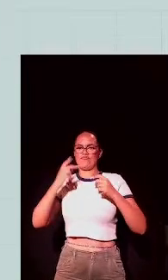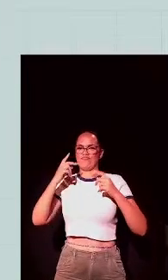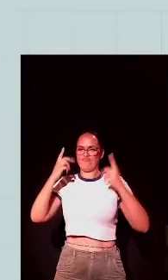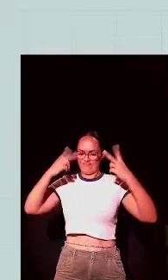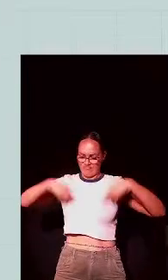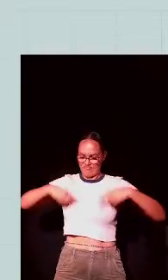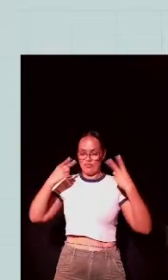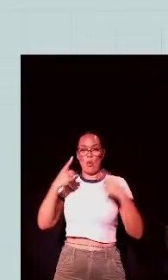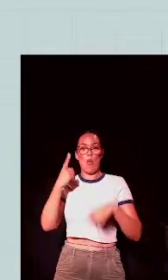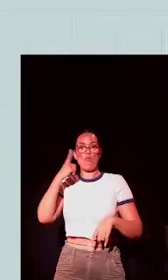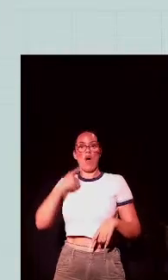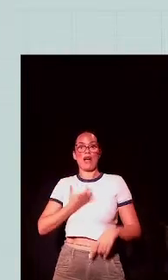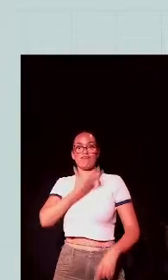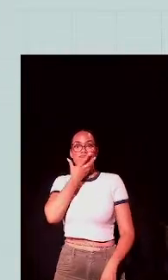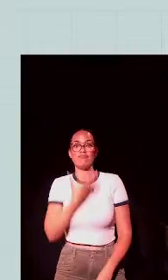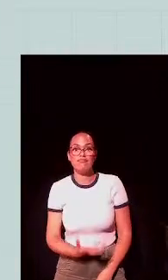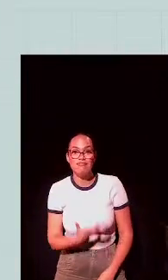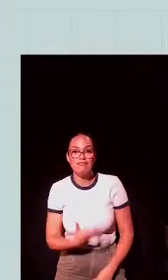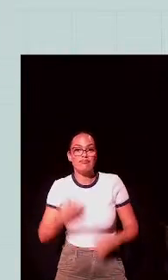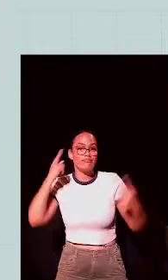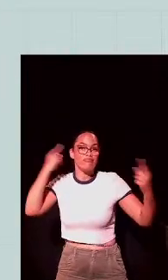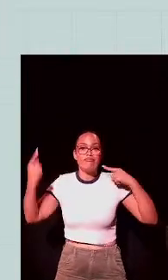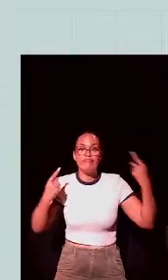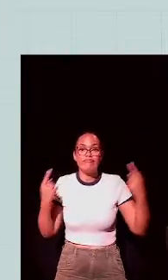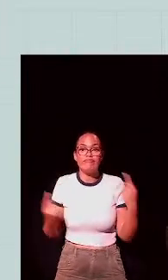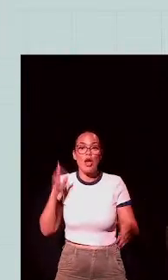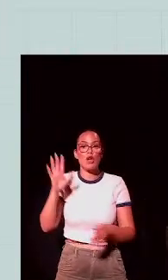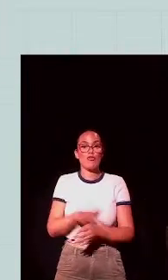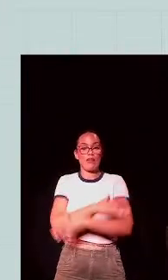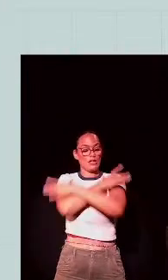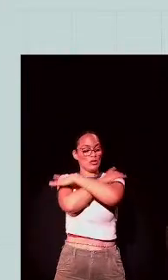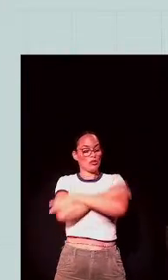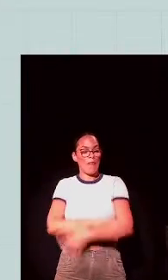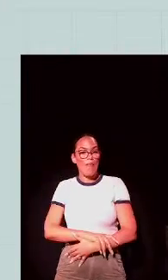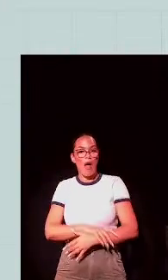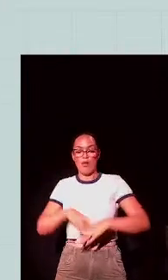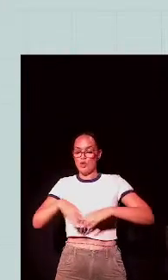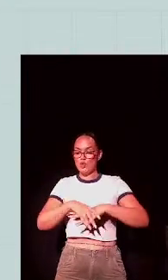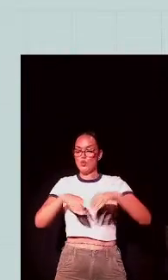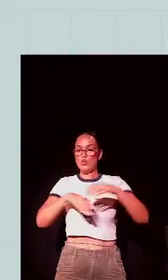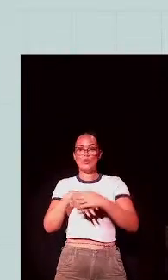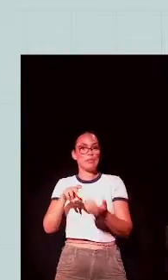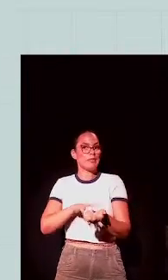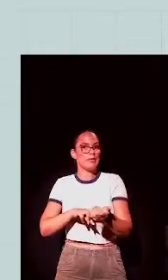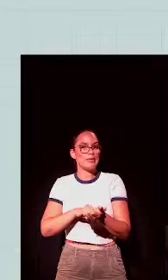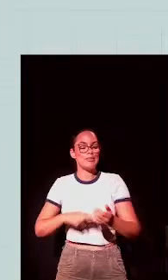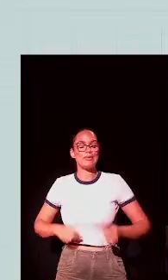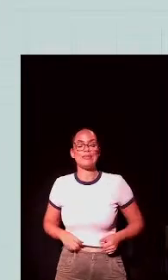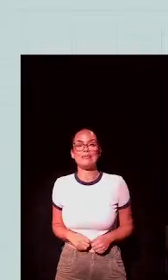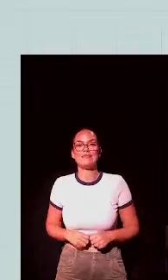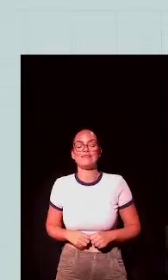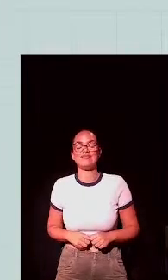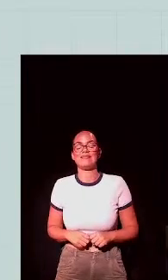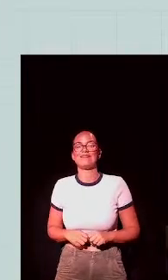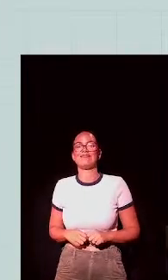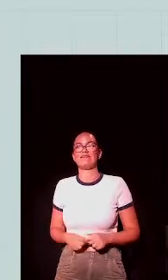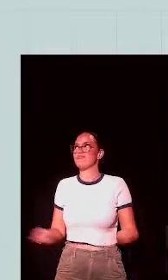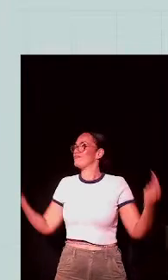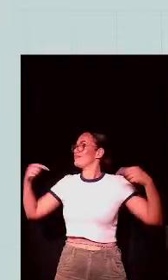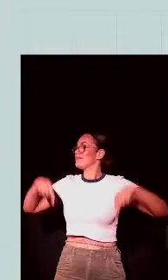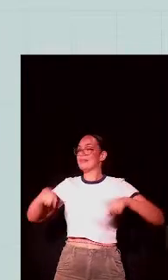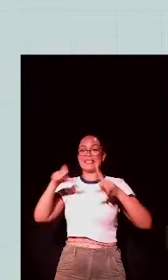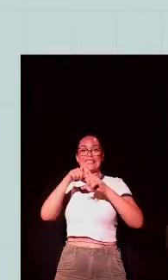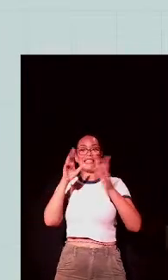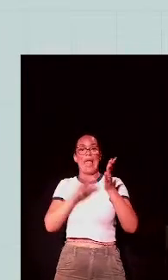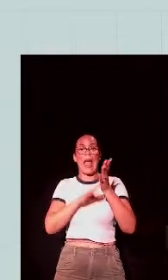40-something guy with a long beard and long curly hair, green jumper, blue jeans, blue shoes. And this is DMLab. So these